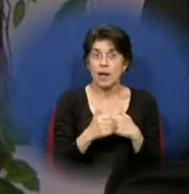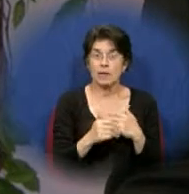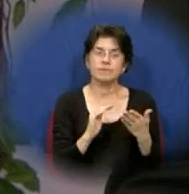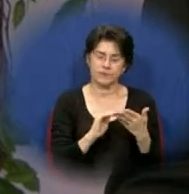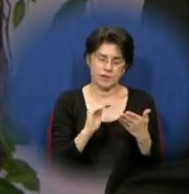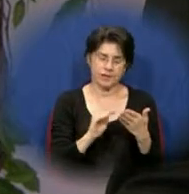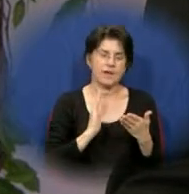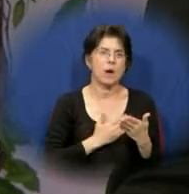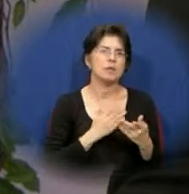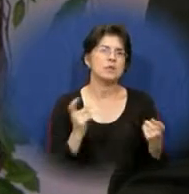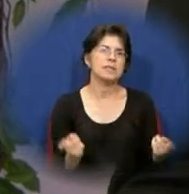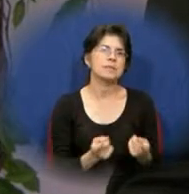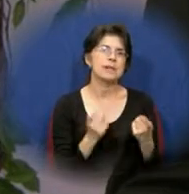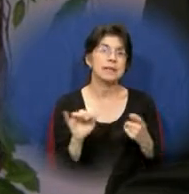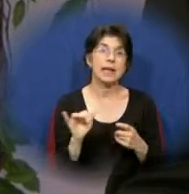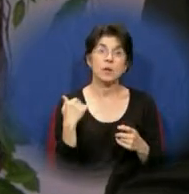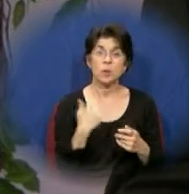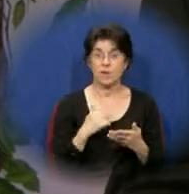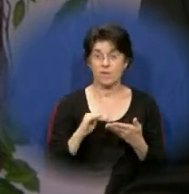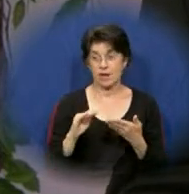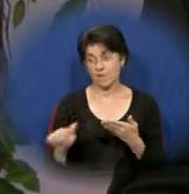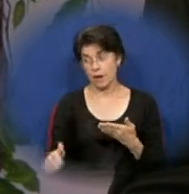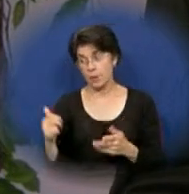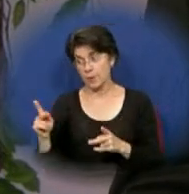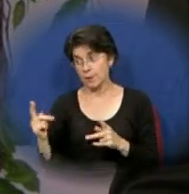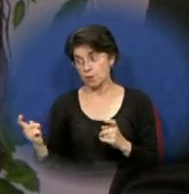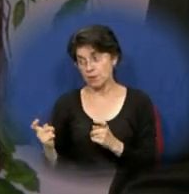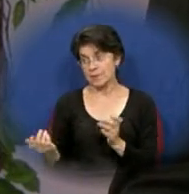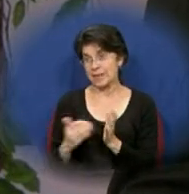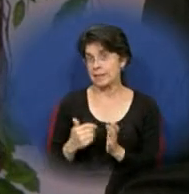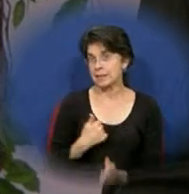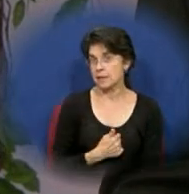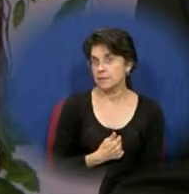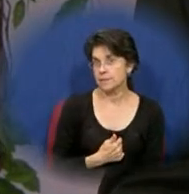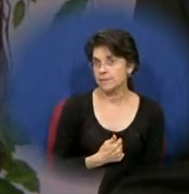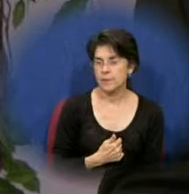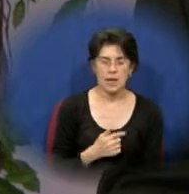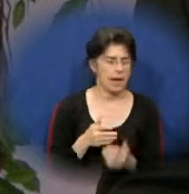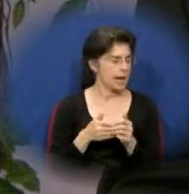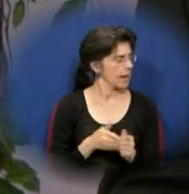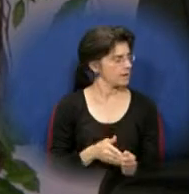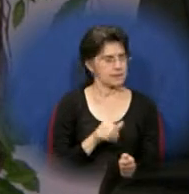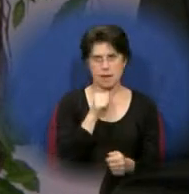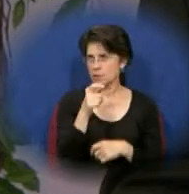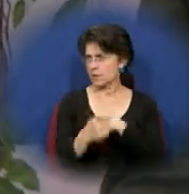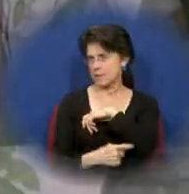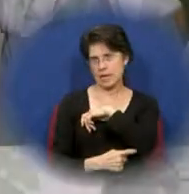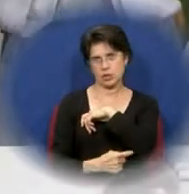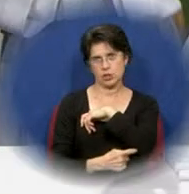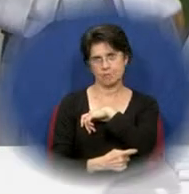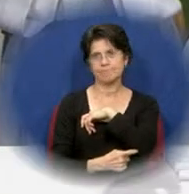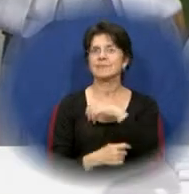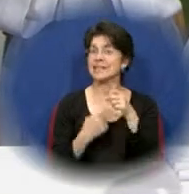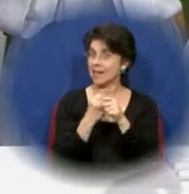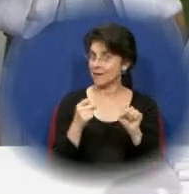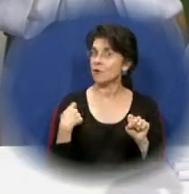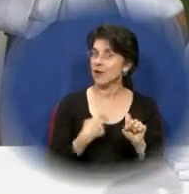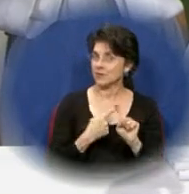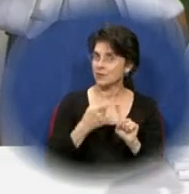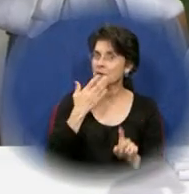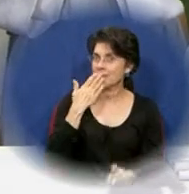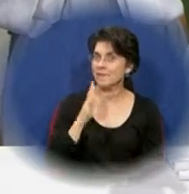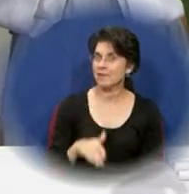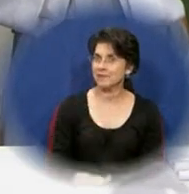our trespasses, as we forgive those who trespass against us. And lead us not into temptation, but deliver us